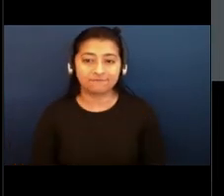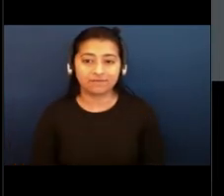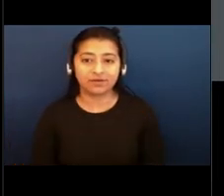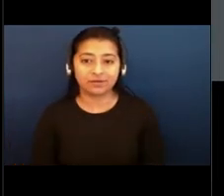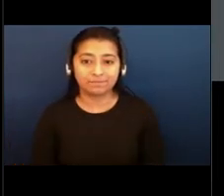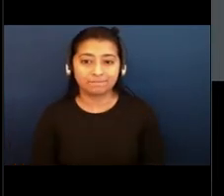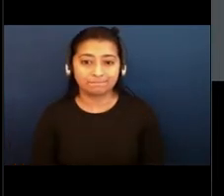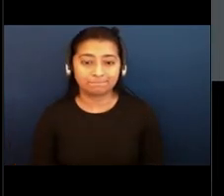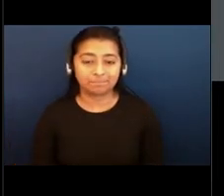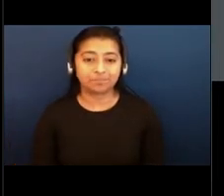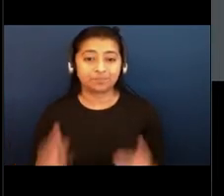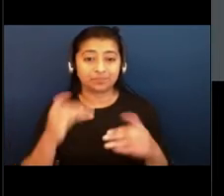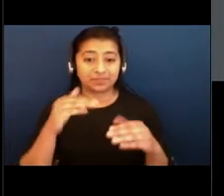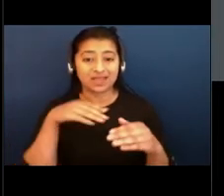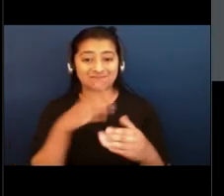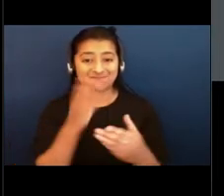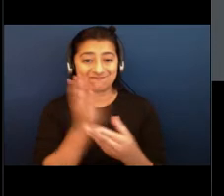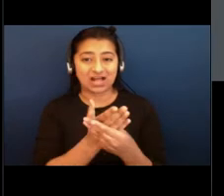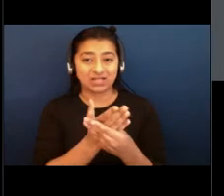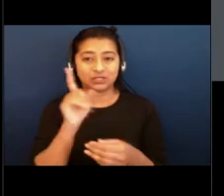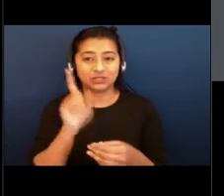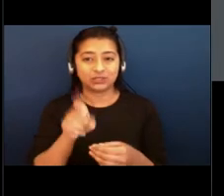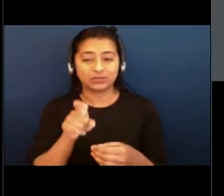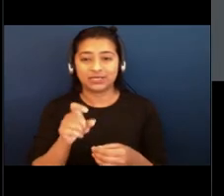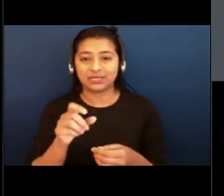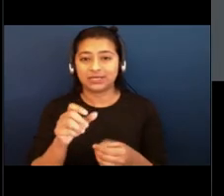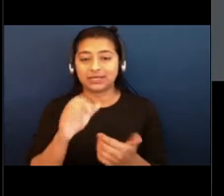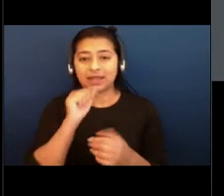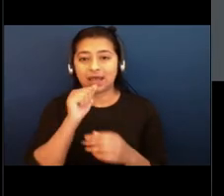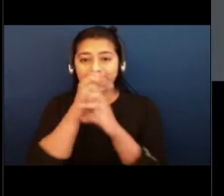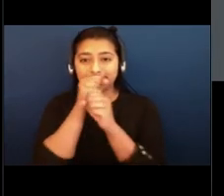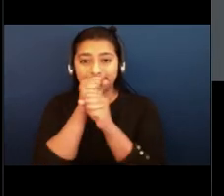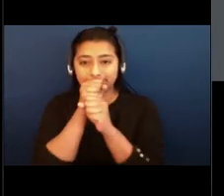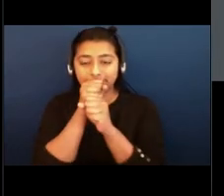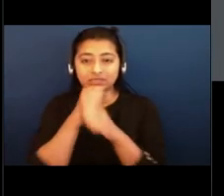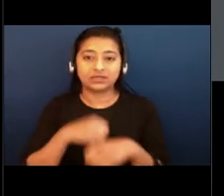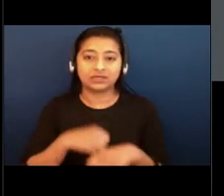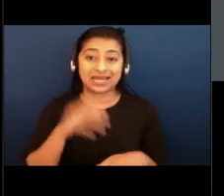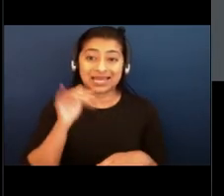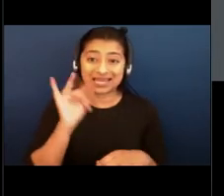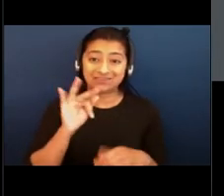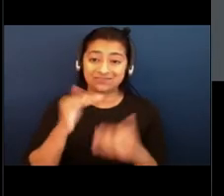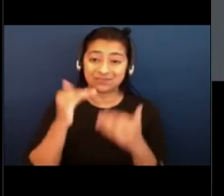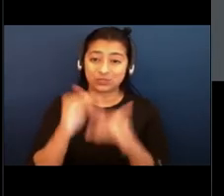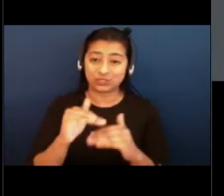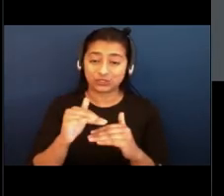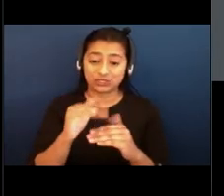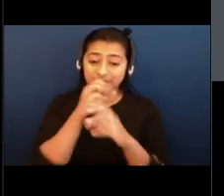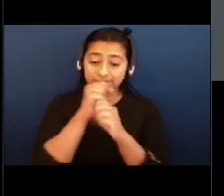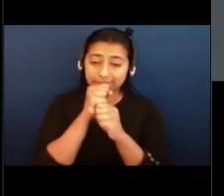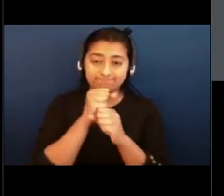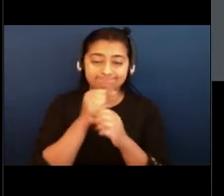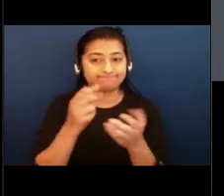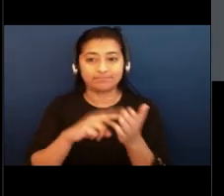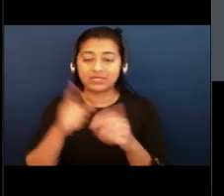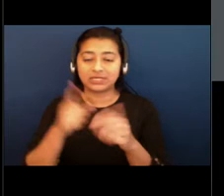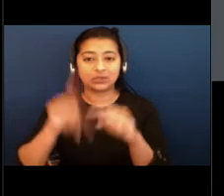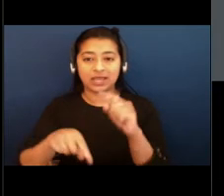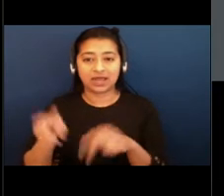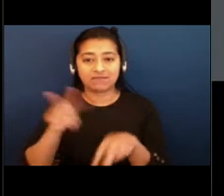The files should be in formats that are non-proprietary, and if files are restricted, you don't evaluate them